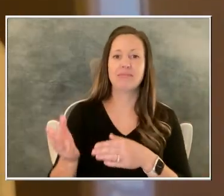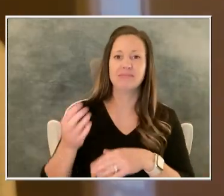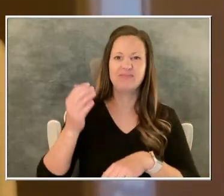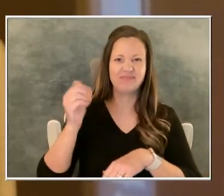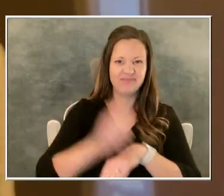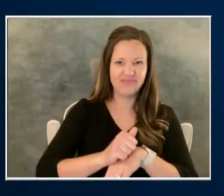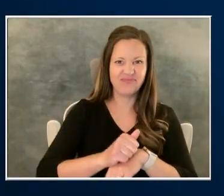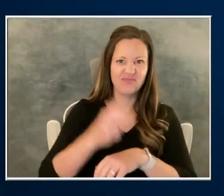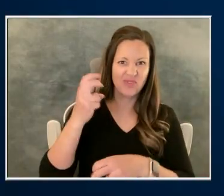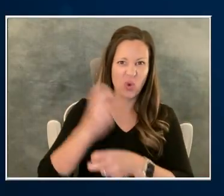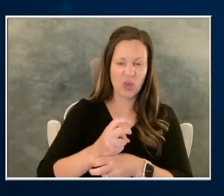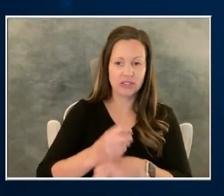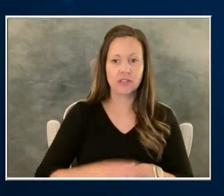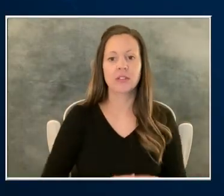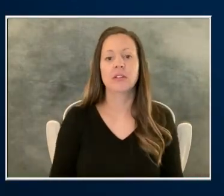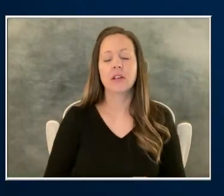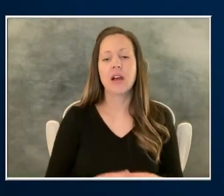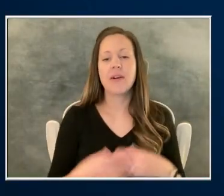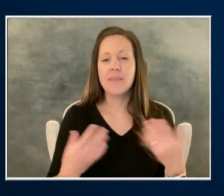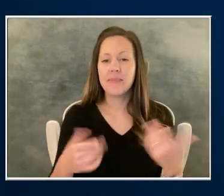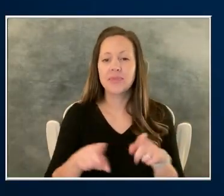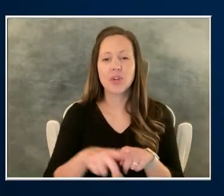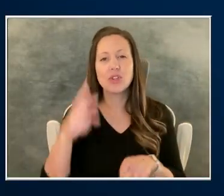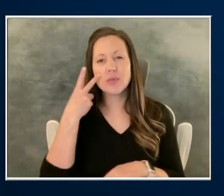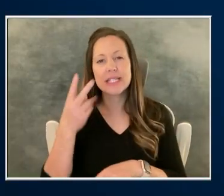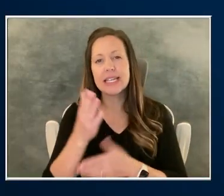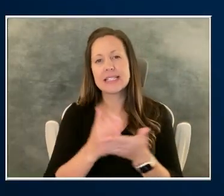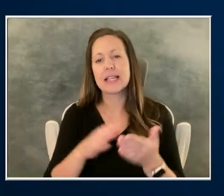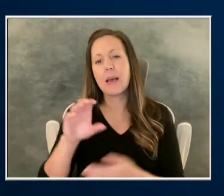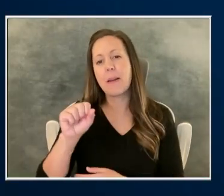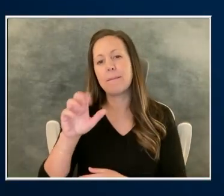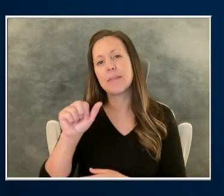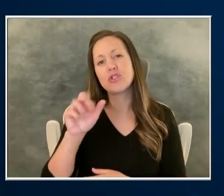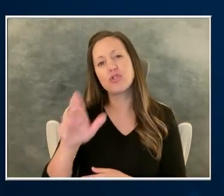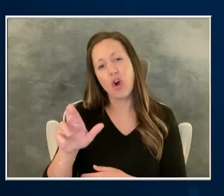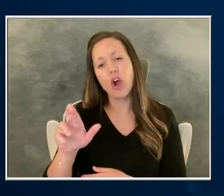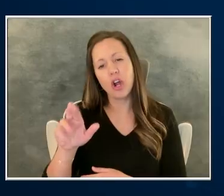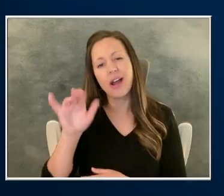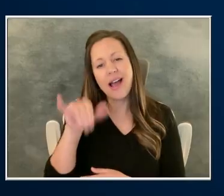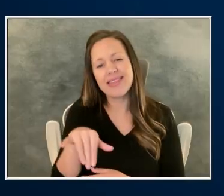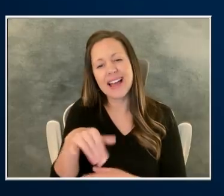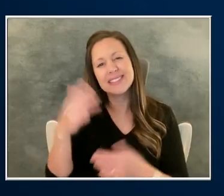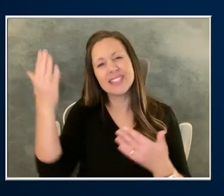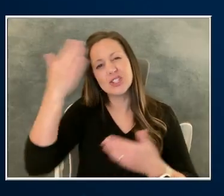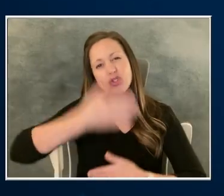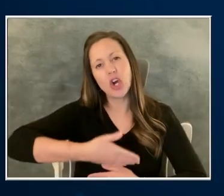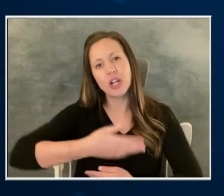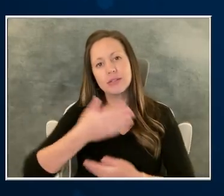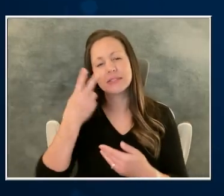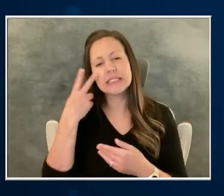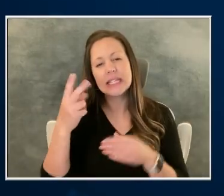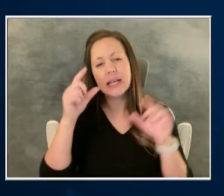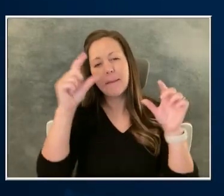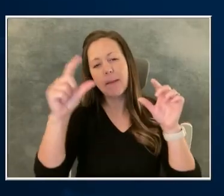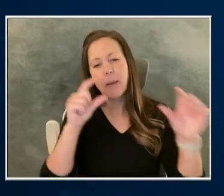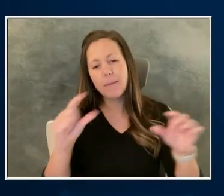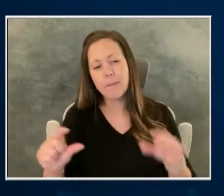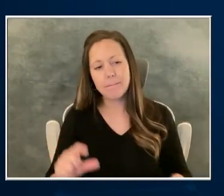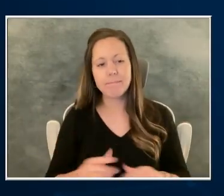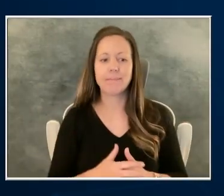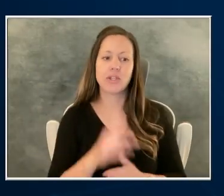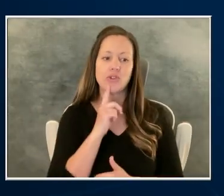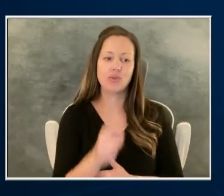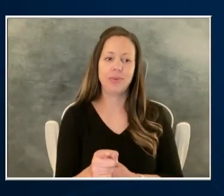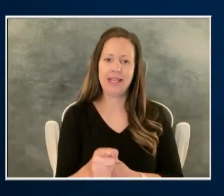also you'll see kind of areas of scar tissue, which are like a dark spots that we see here and there. So in this case, it's a very, very